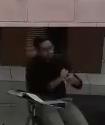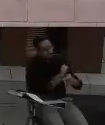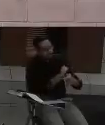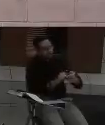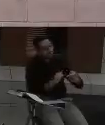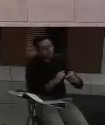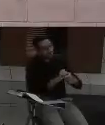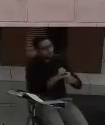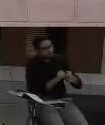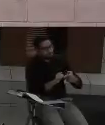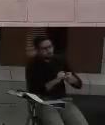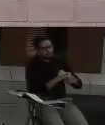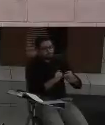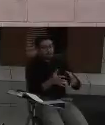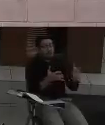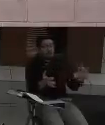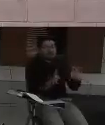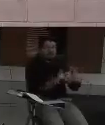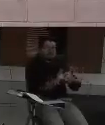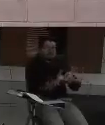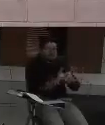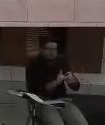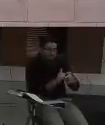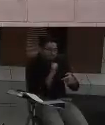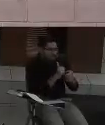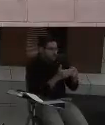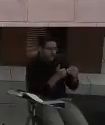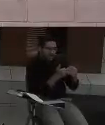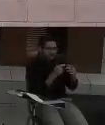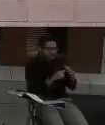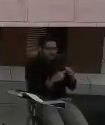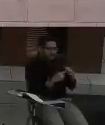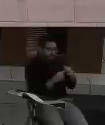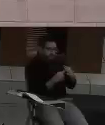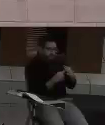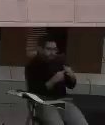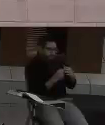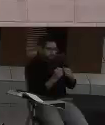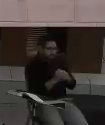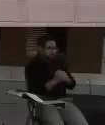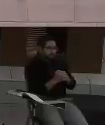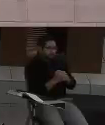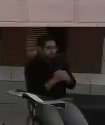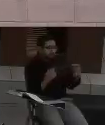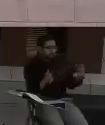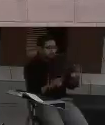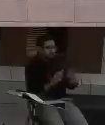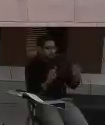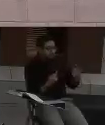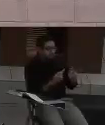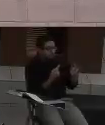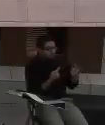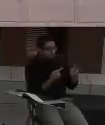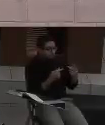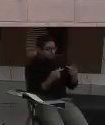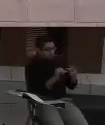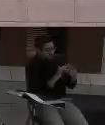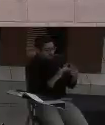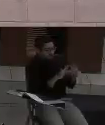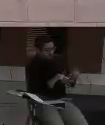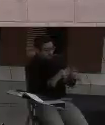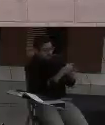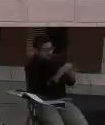It takes practice. It's not easy. Hurting people hurt people. And when